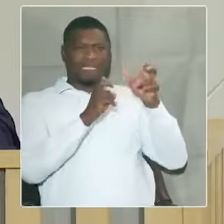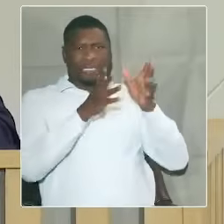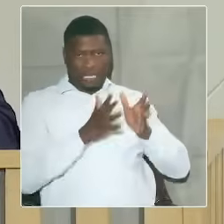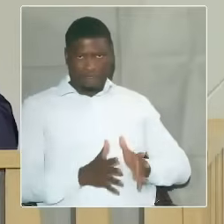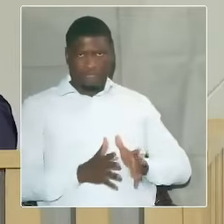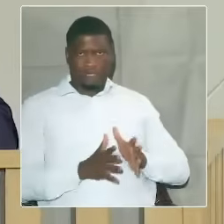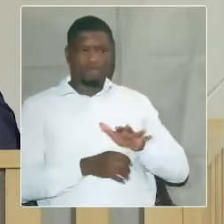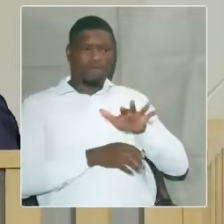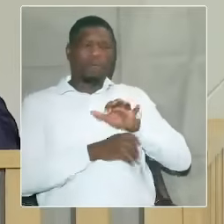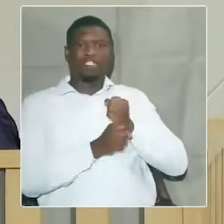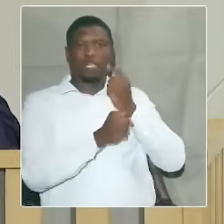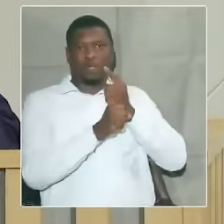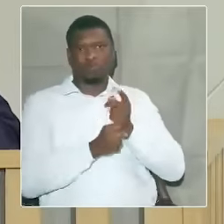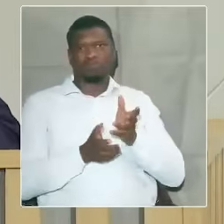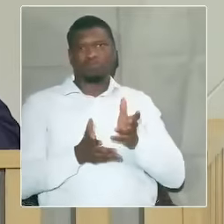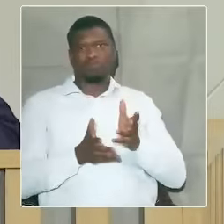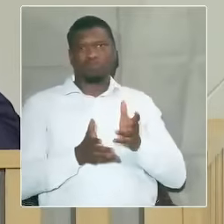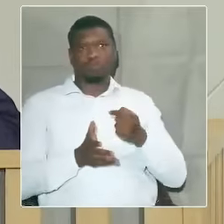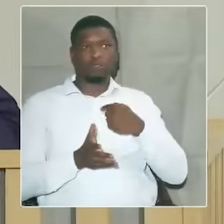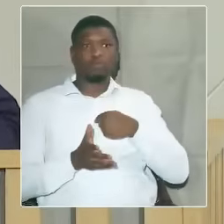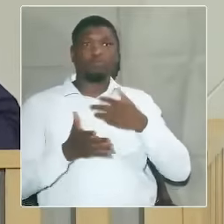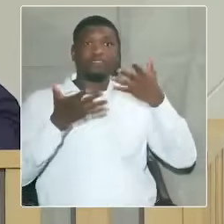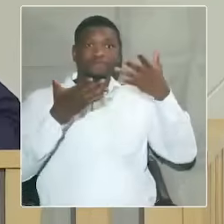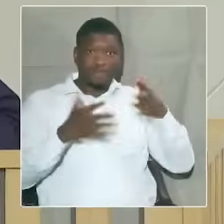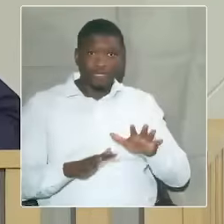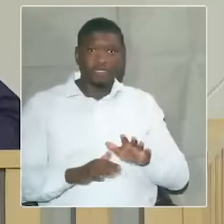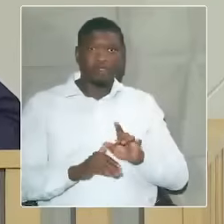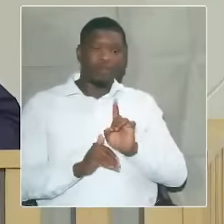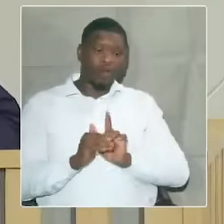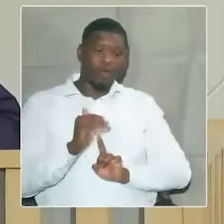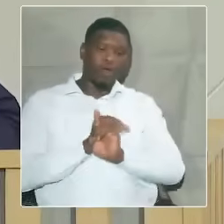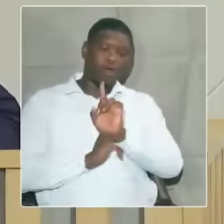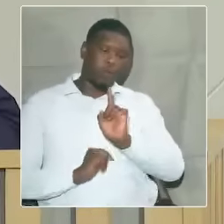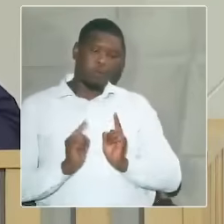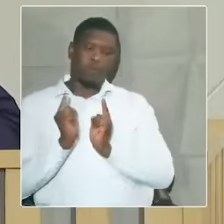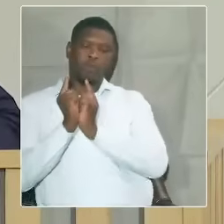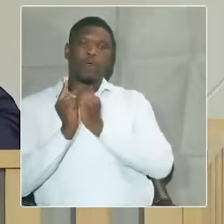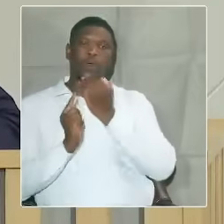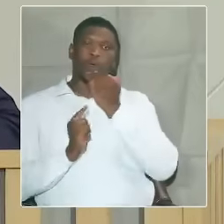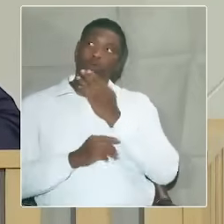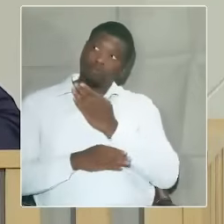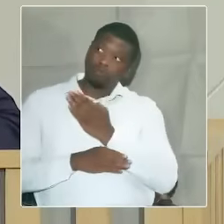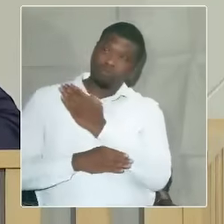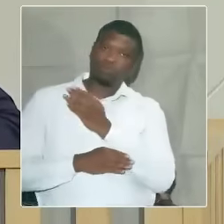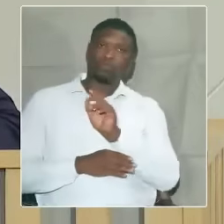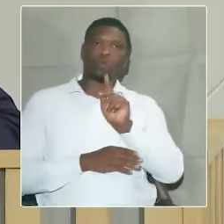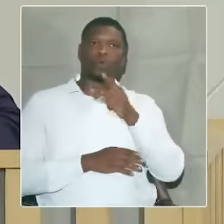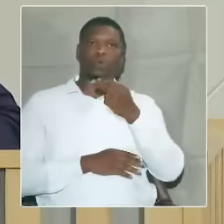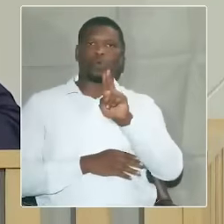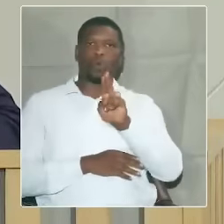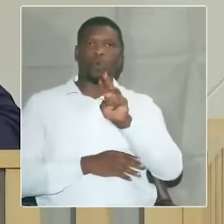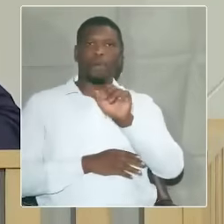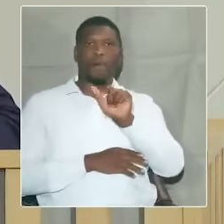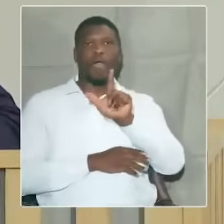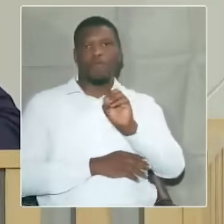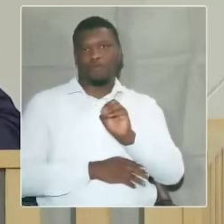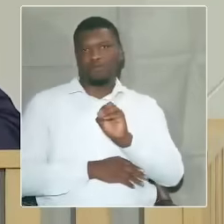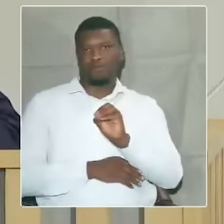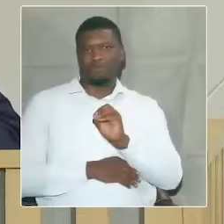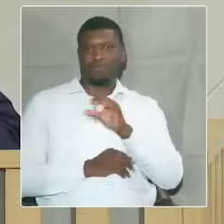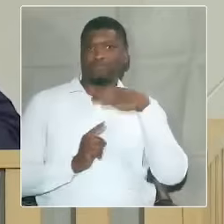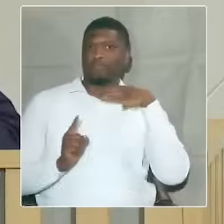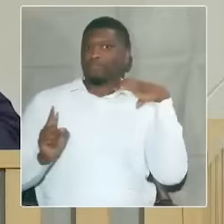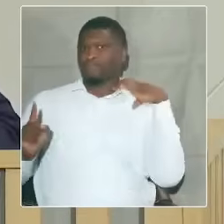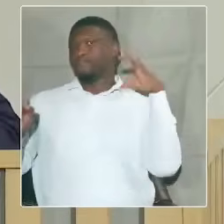investigator in Gauteng. Hence, then I approached Lieutenant General